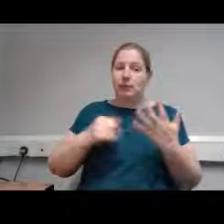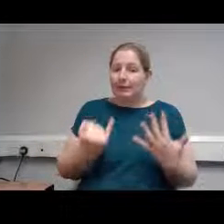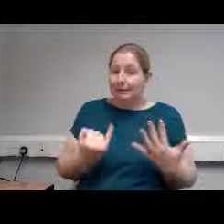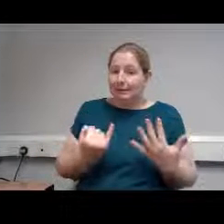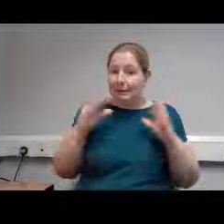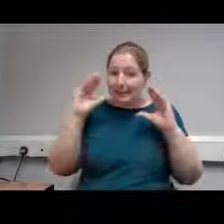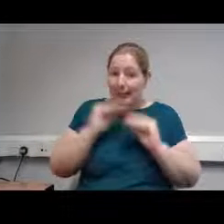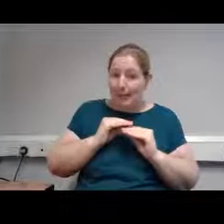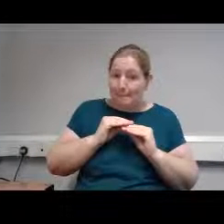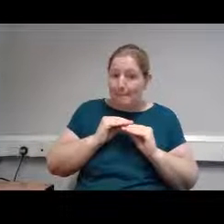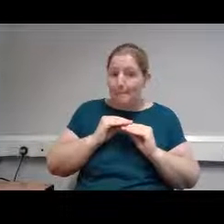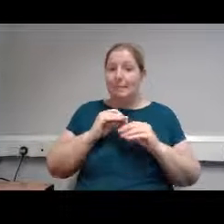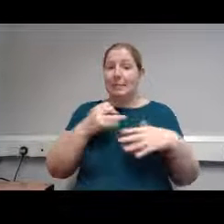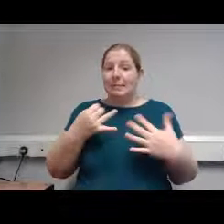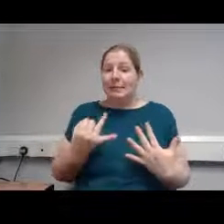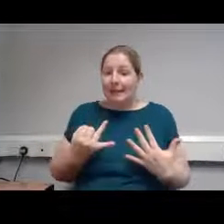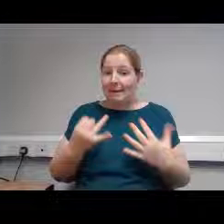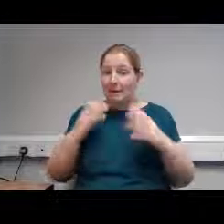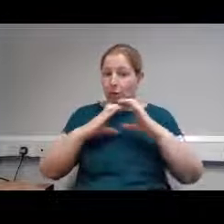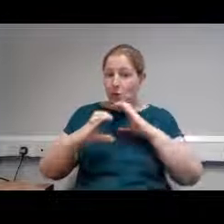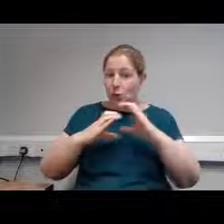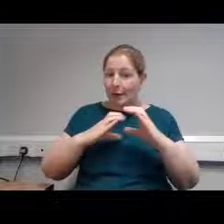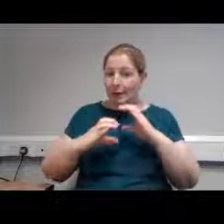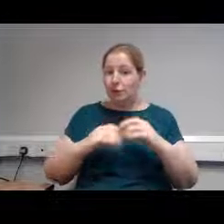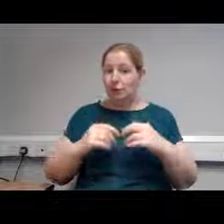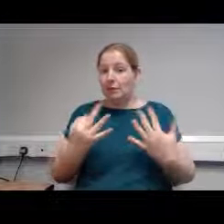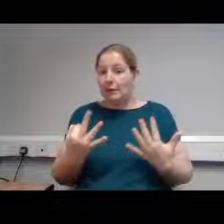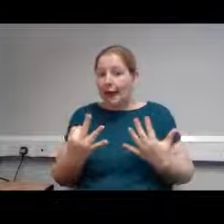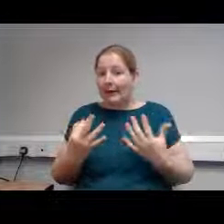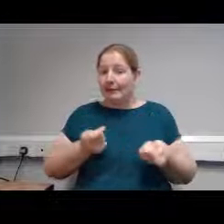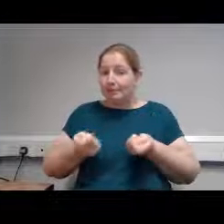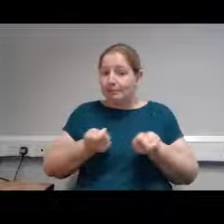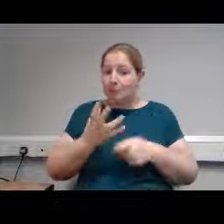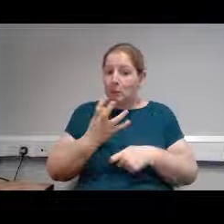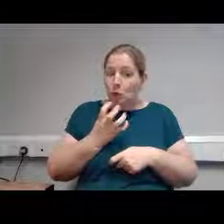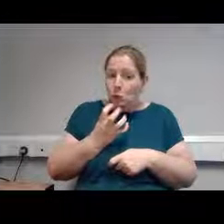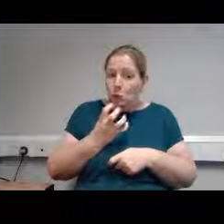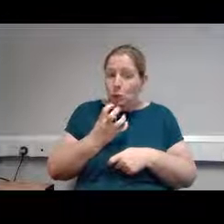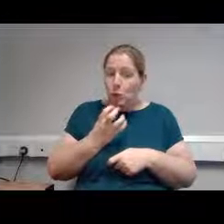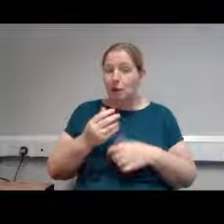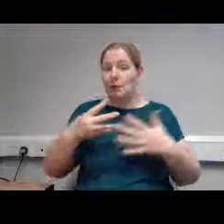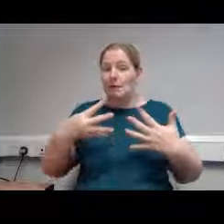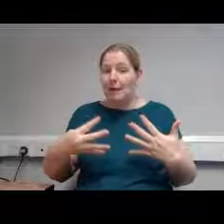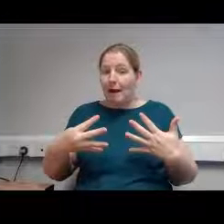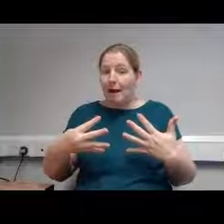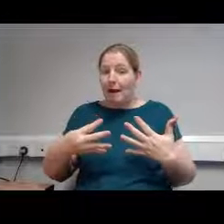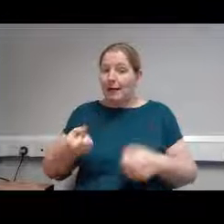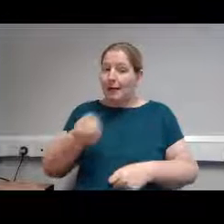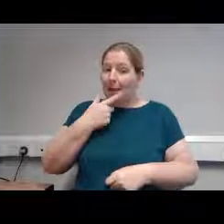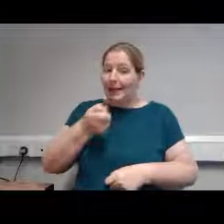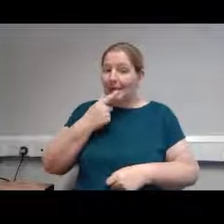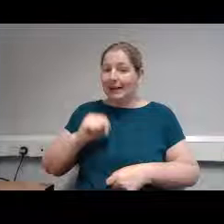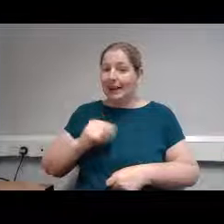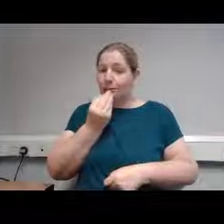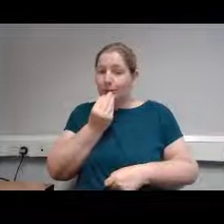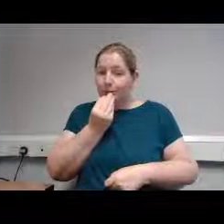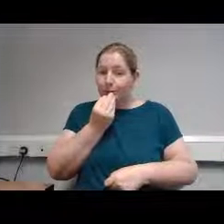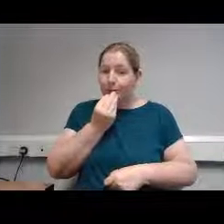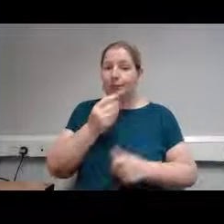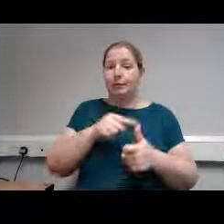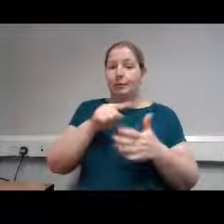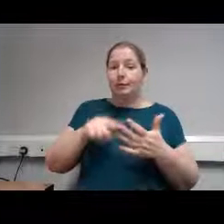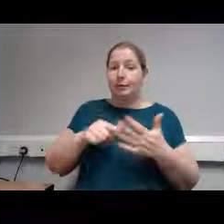communication, there's managing moods, medicines and nutrition, and managing setbacks. So